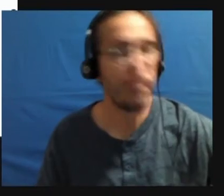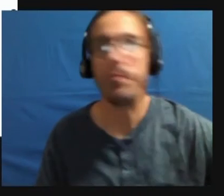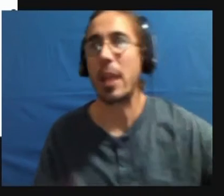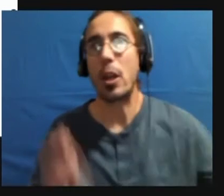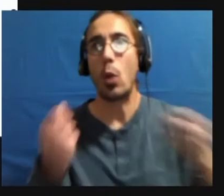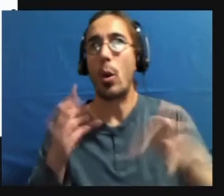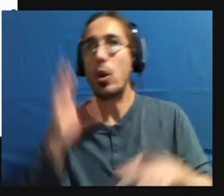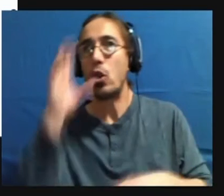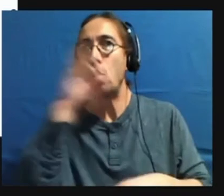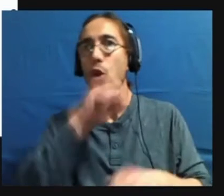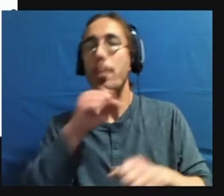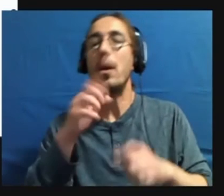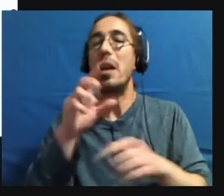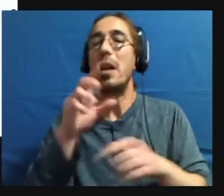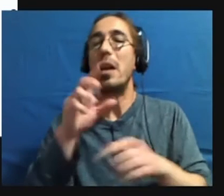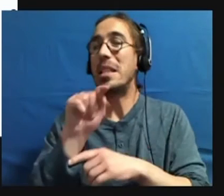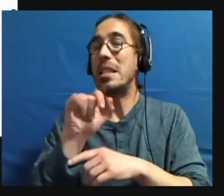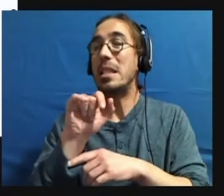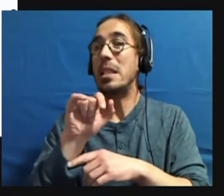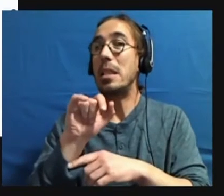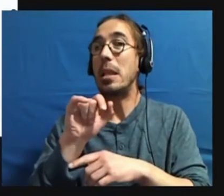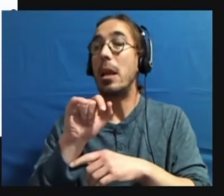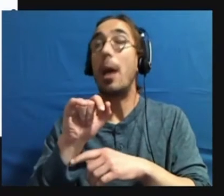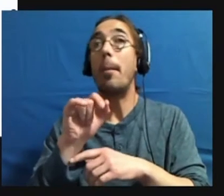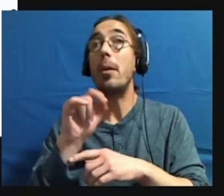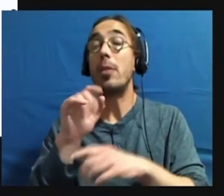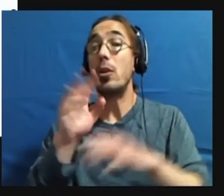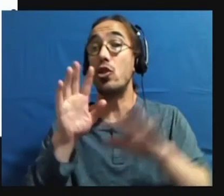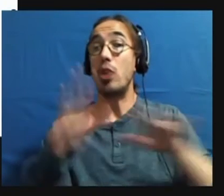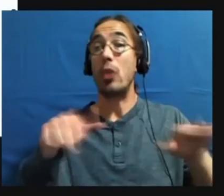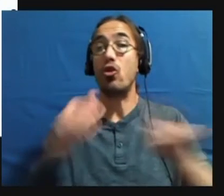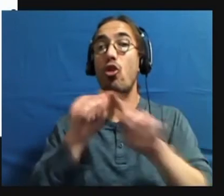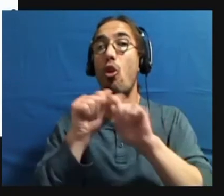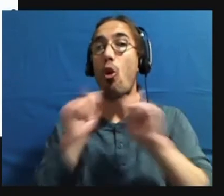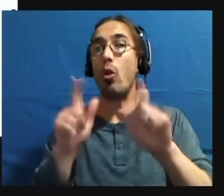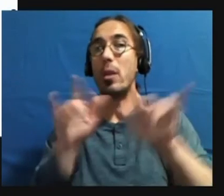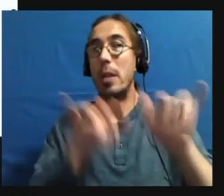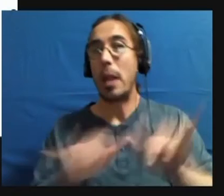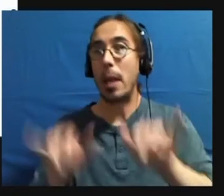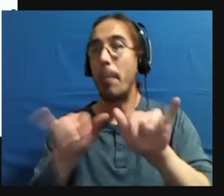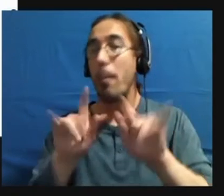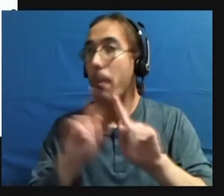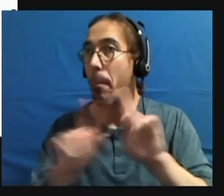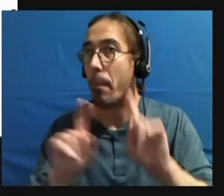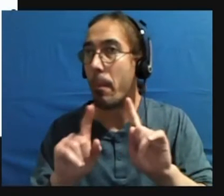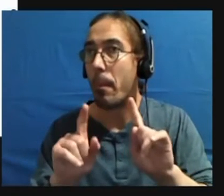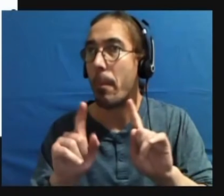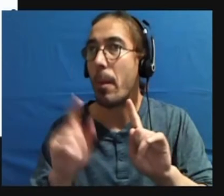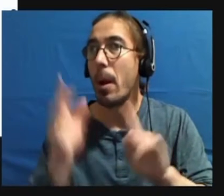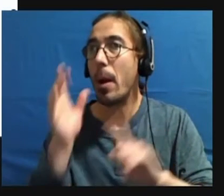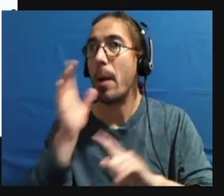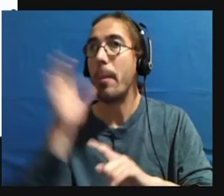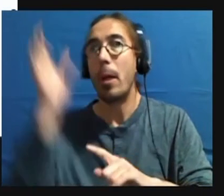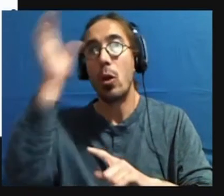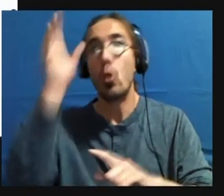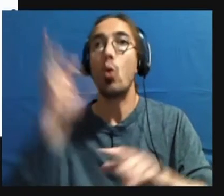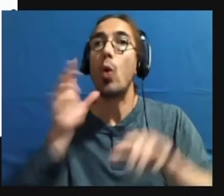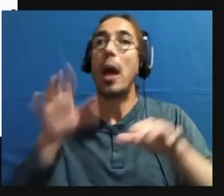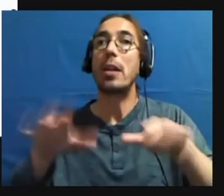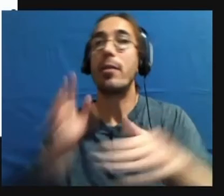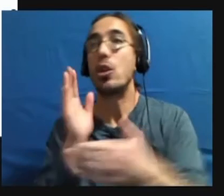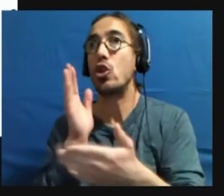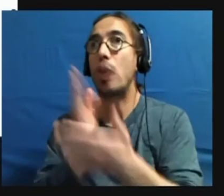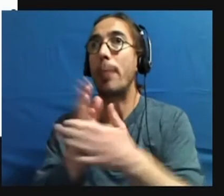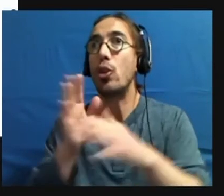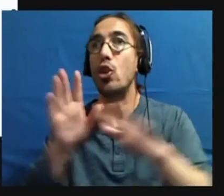But I will answer this question. Advice for parents who want to actively stop their child's stimming. And I